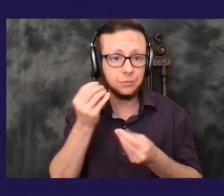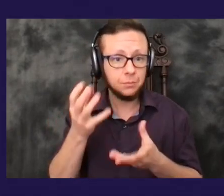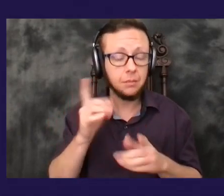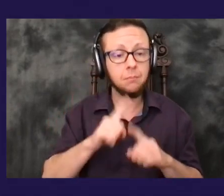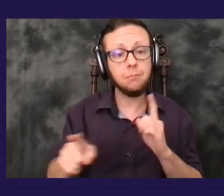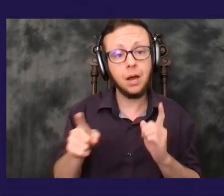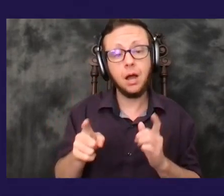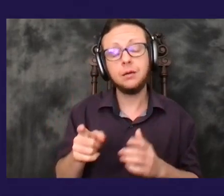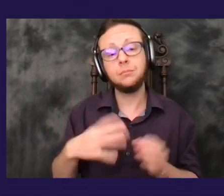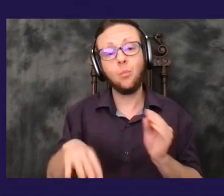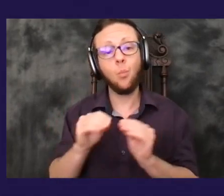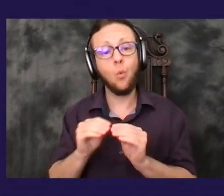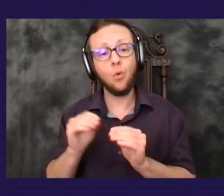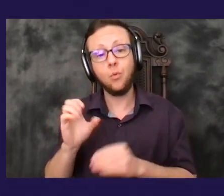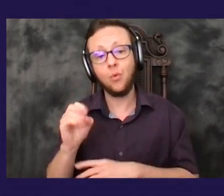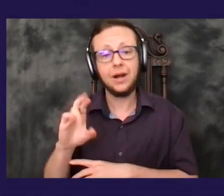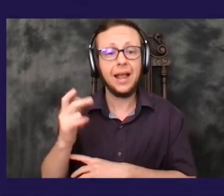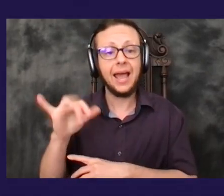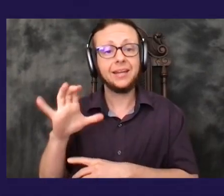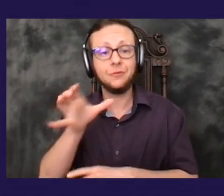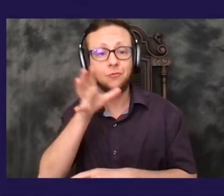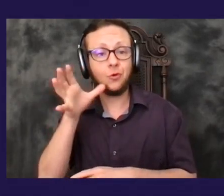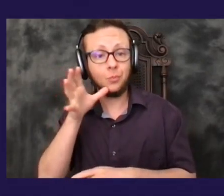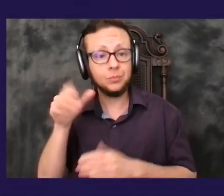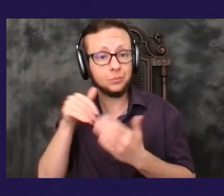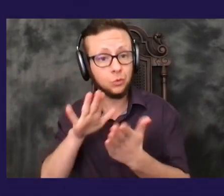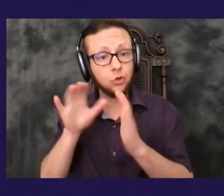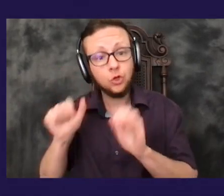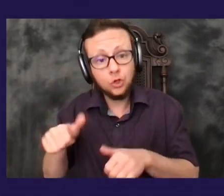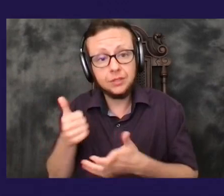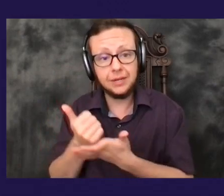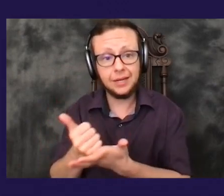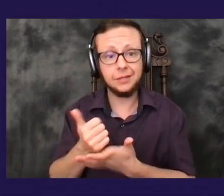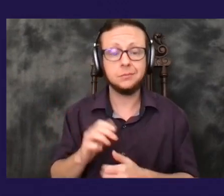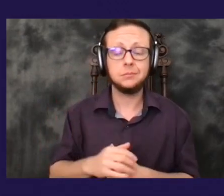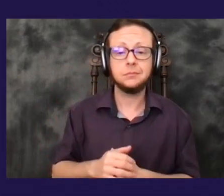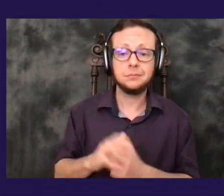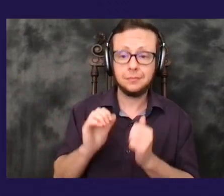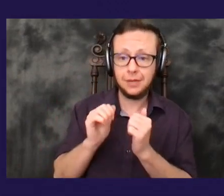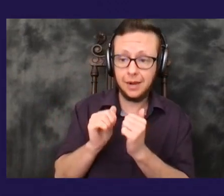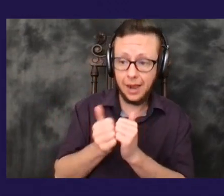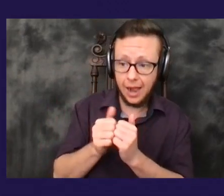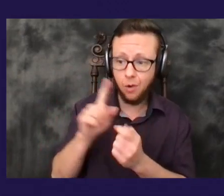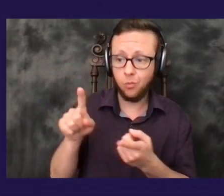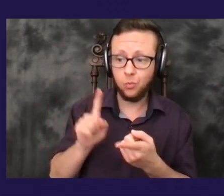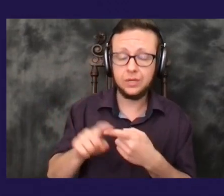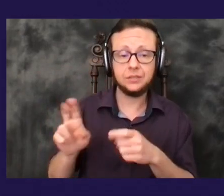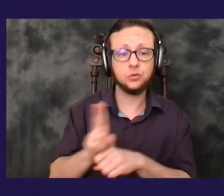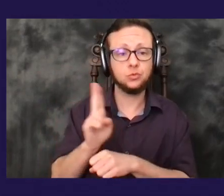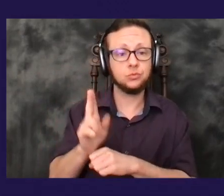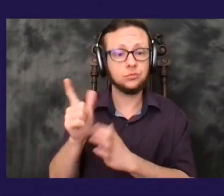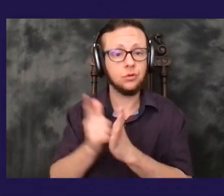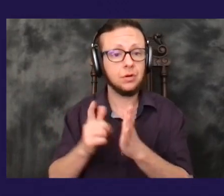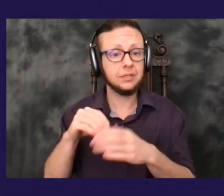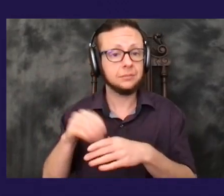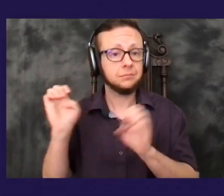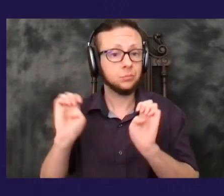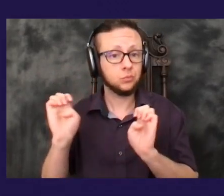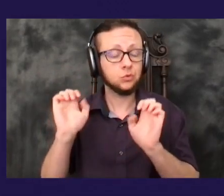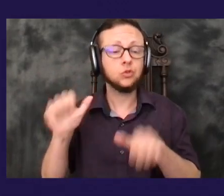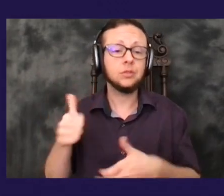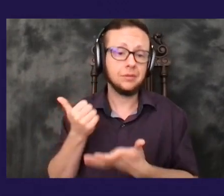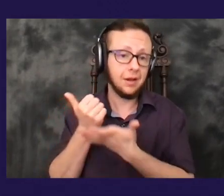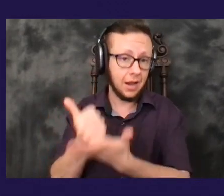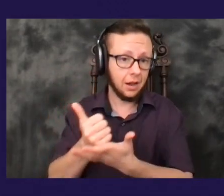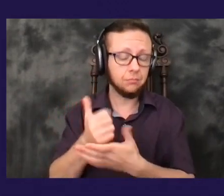help. Making better decisions about when and how to use law in emergencies could make law more likely to win public support